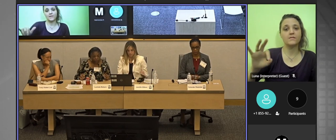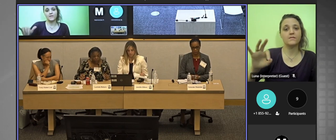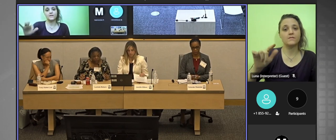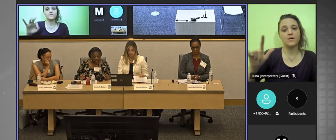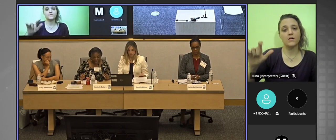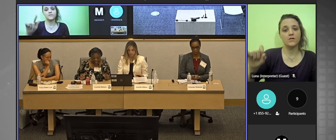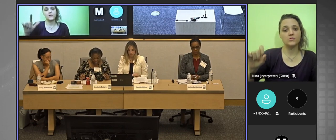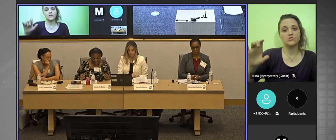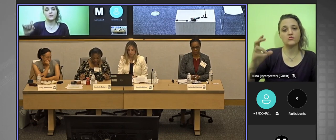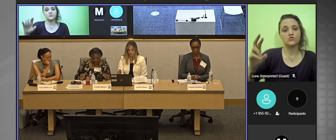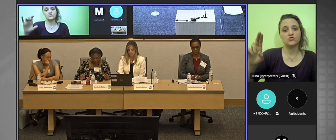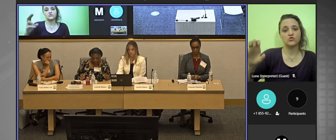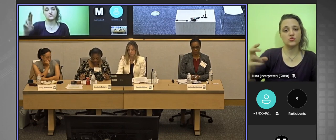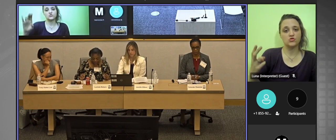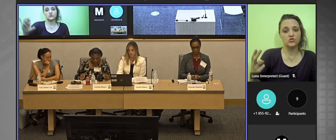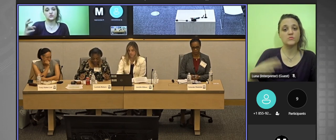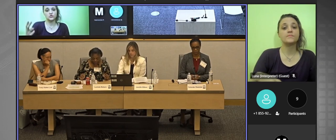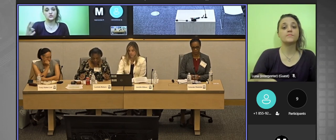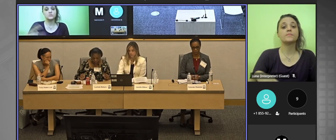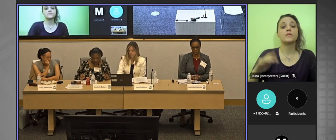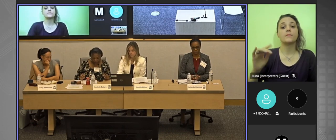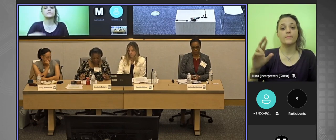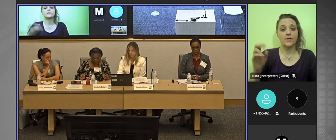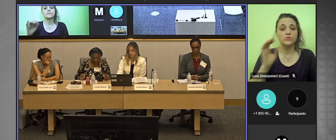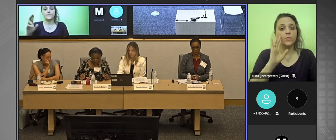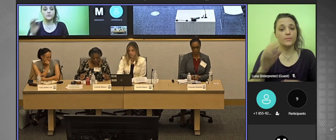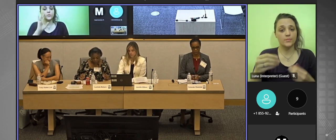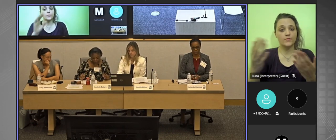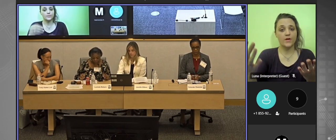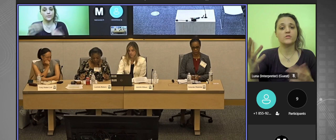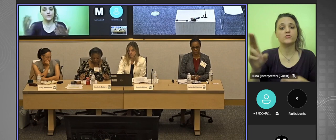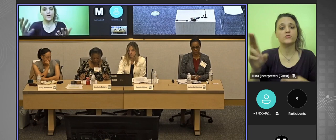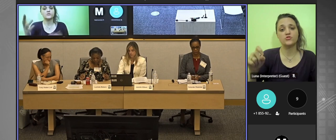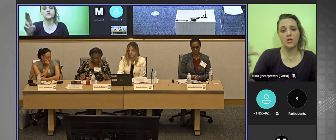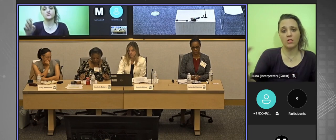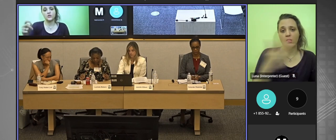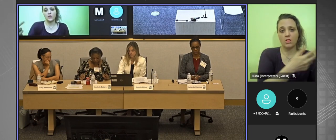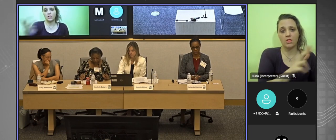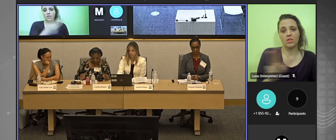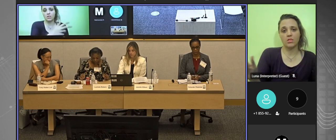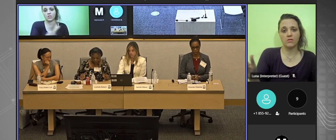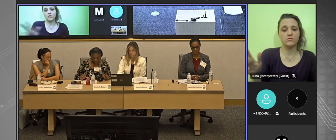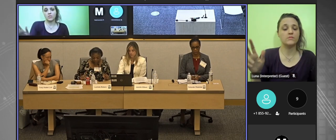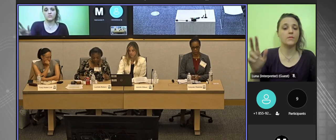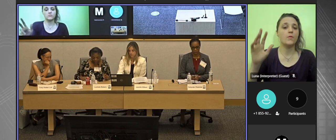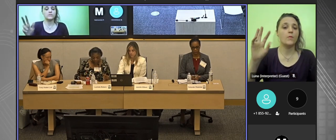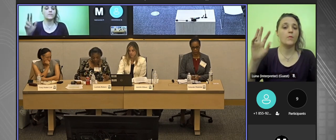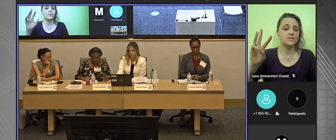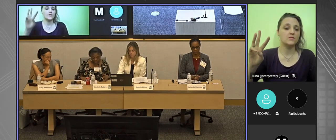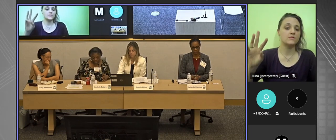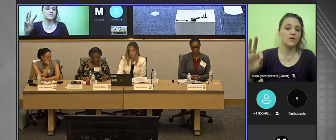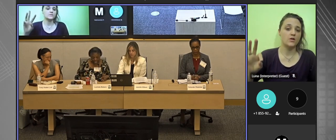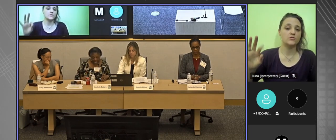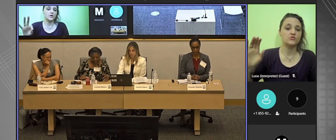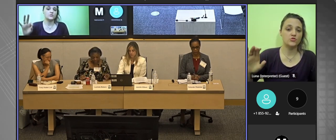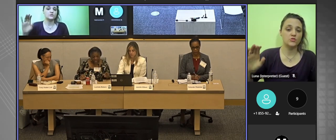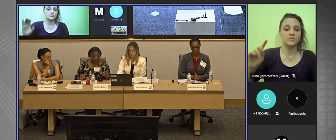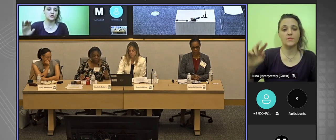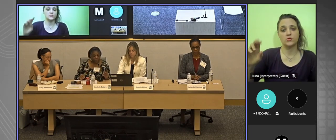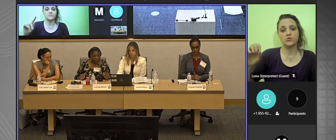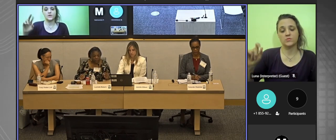Alley in Falls Church. Metro will be providing a shuttle from the West Falls Church Metro